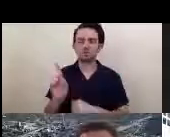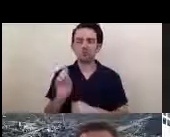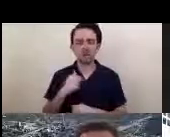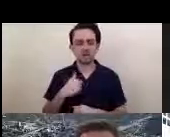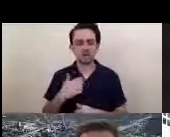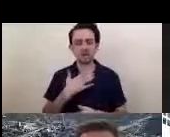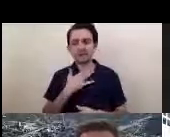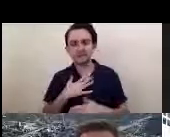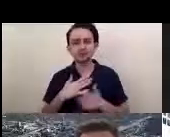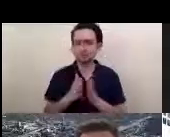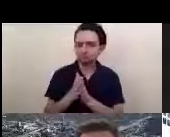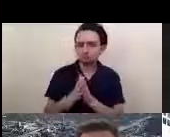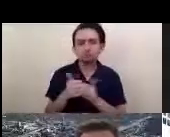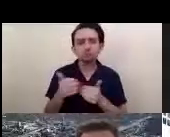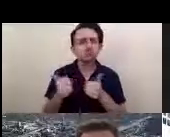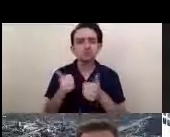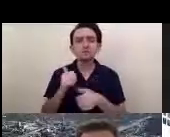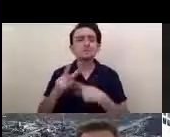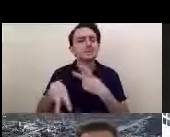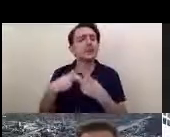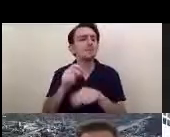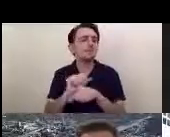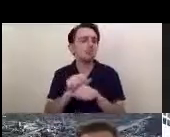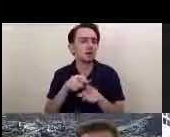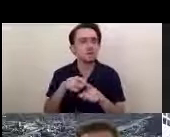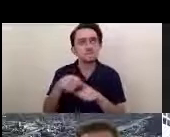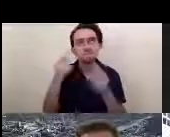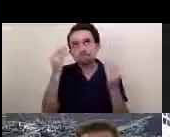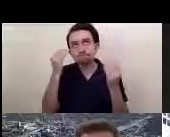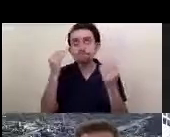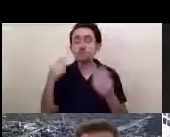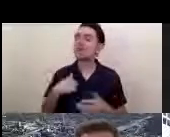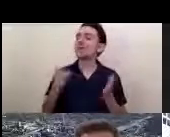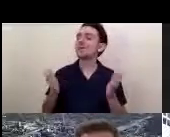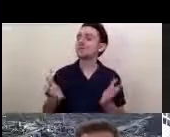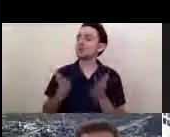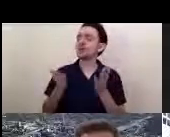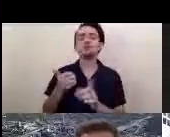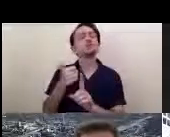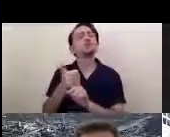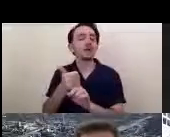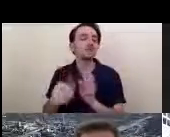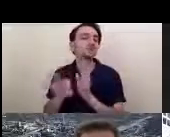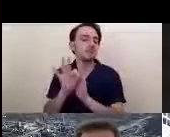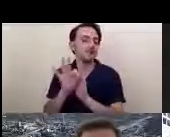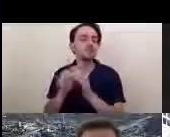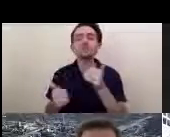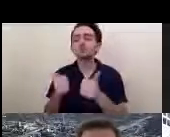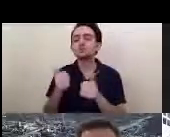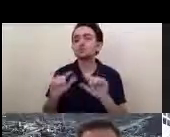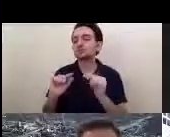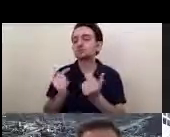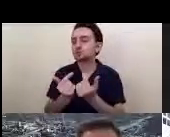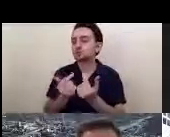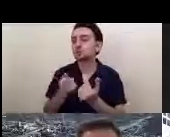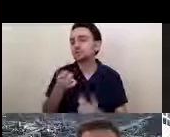And I encourage and prod you to self-select the group the committee that you would like